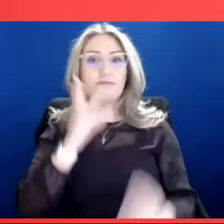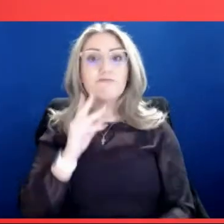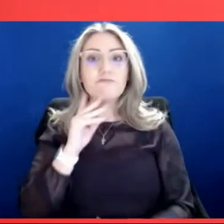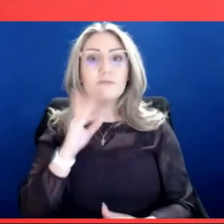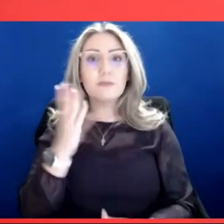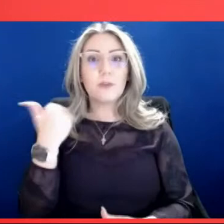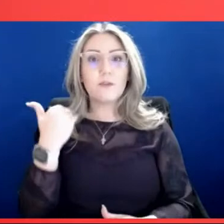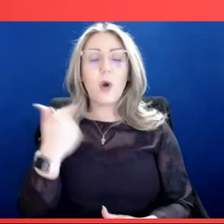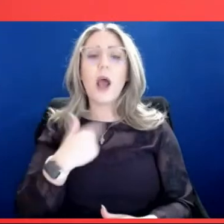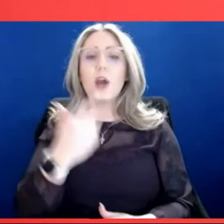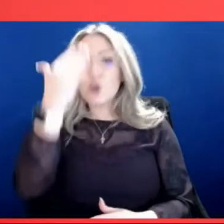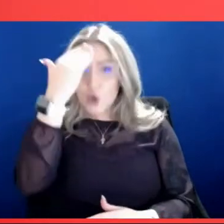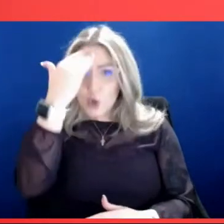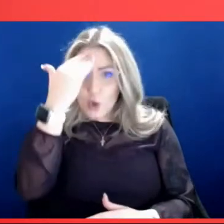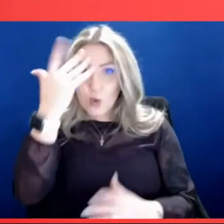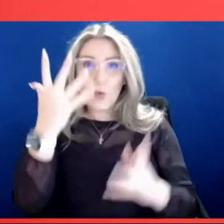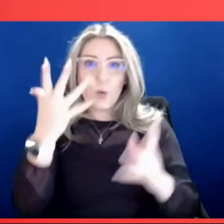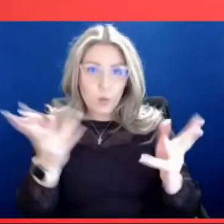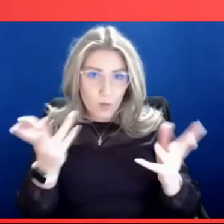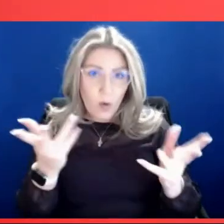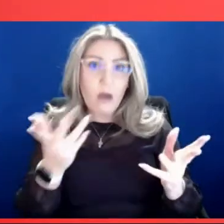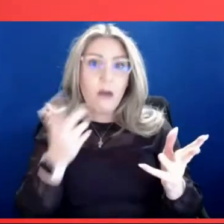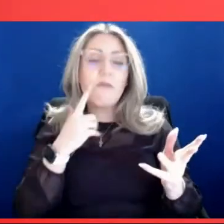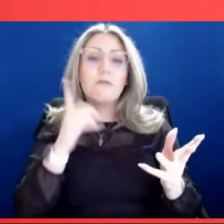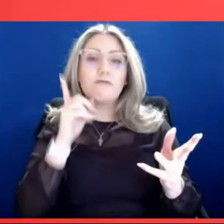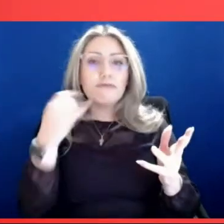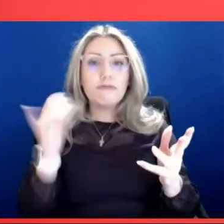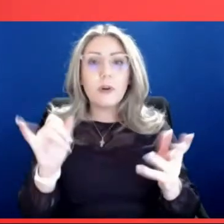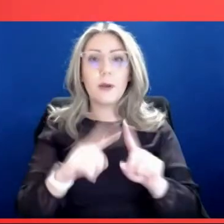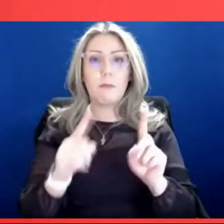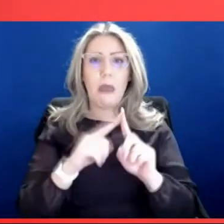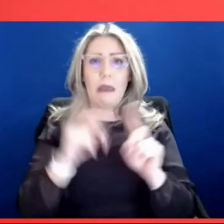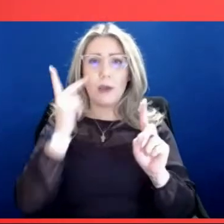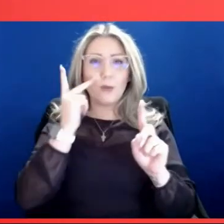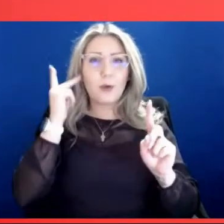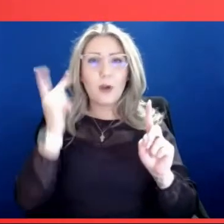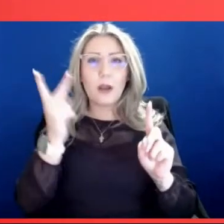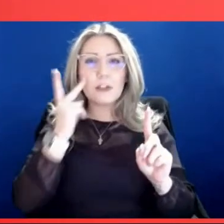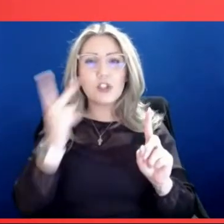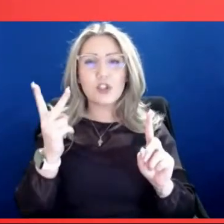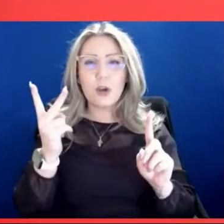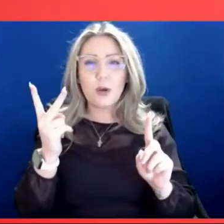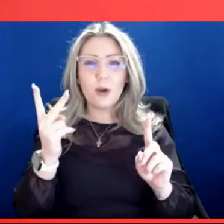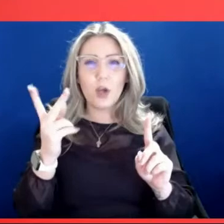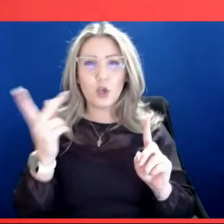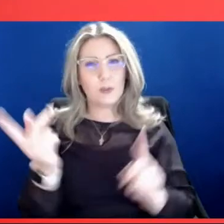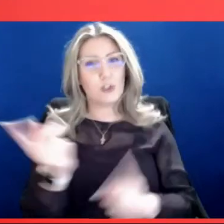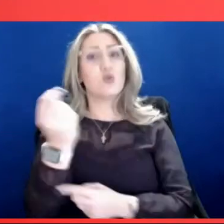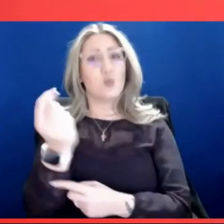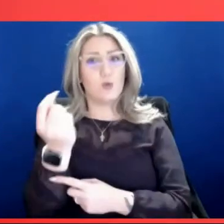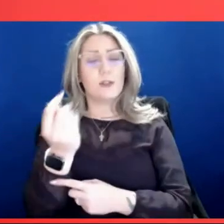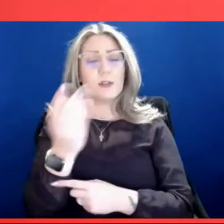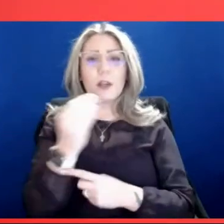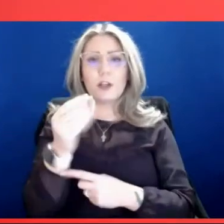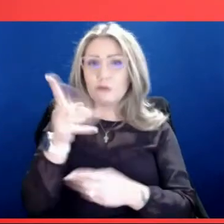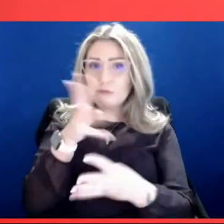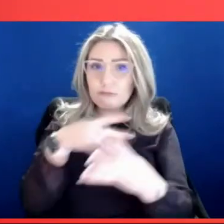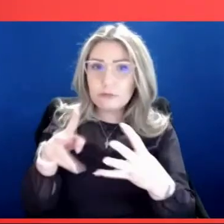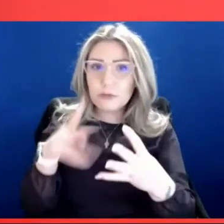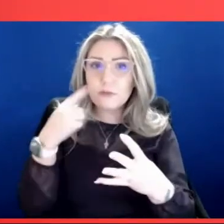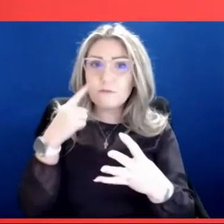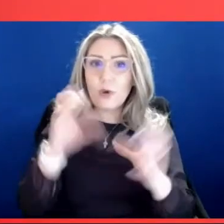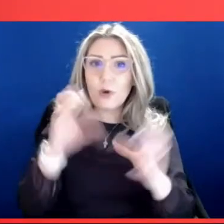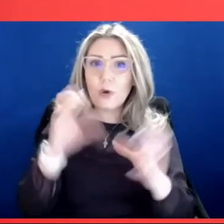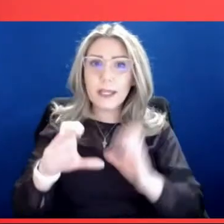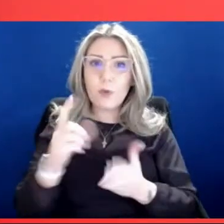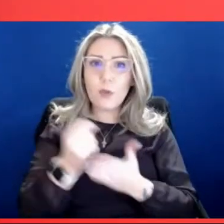what they would be, but as I recall, I saw her on a Tuesday, and she was scheduled for chemotherapy